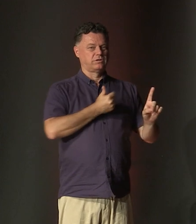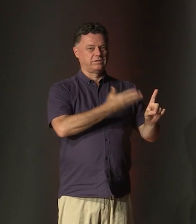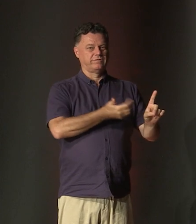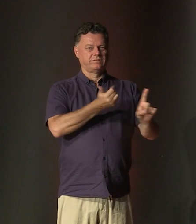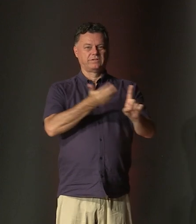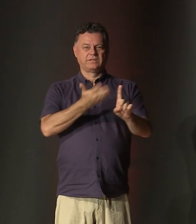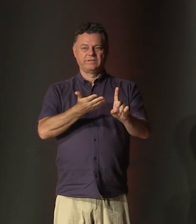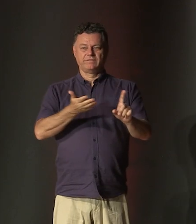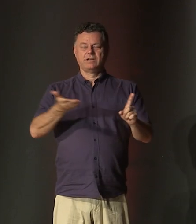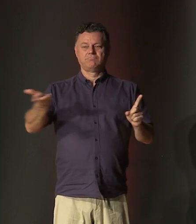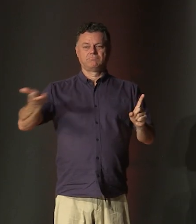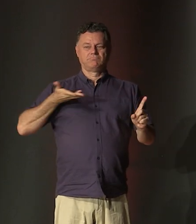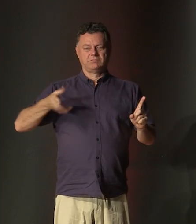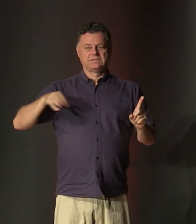lives.